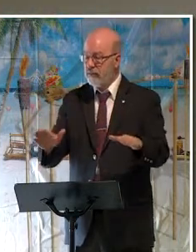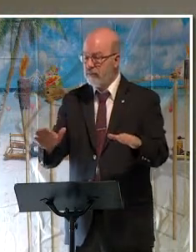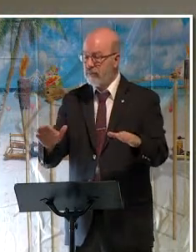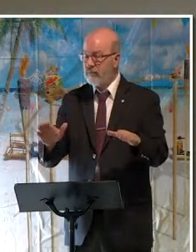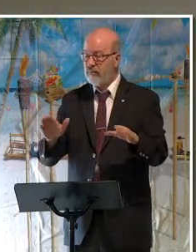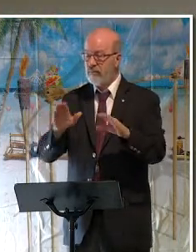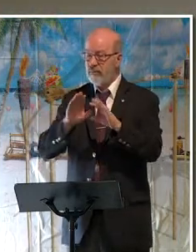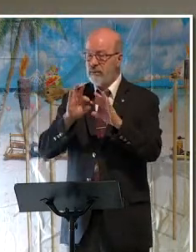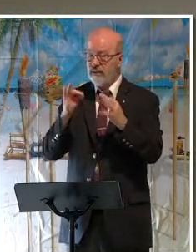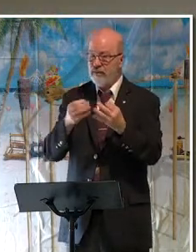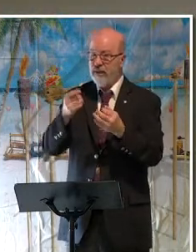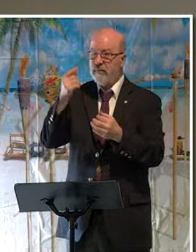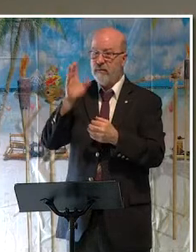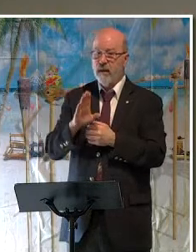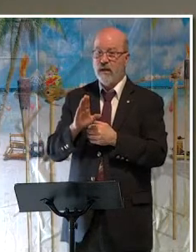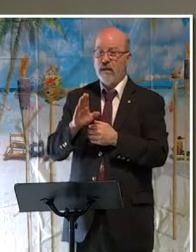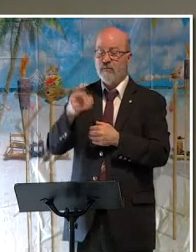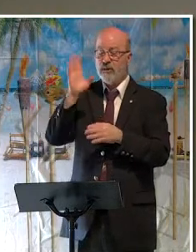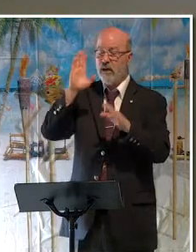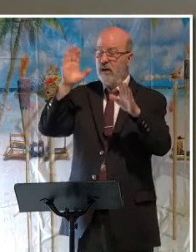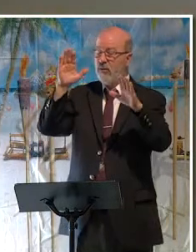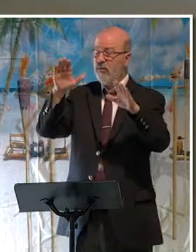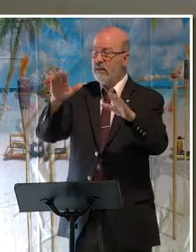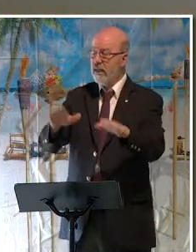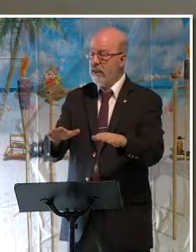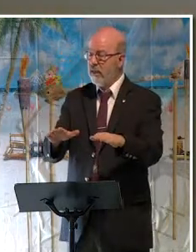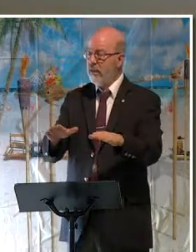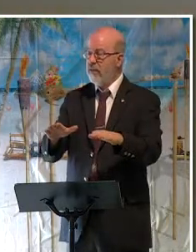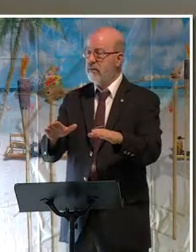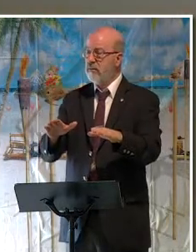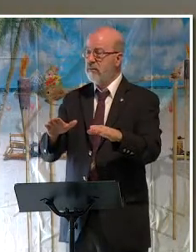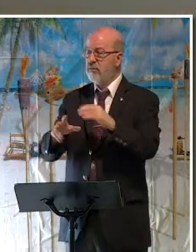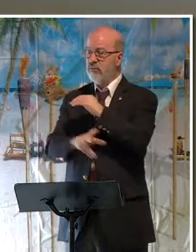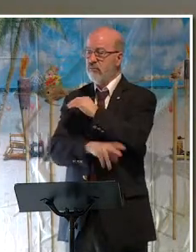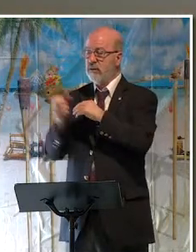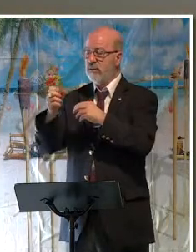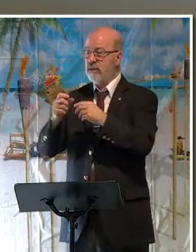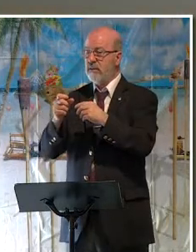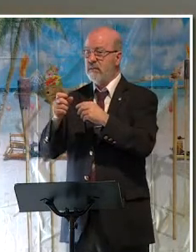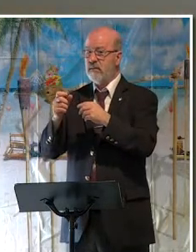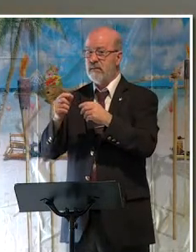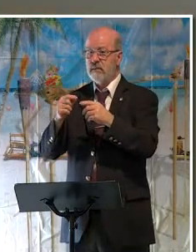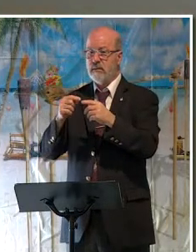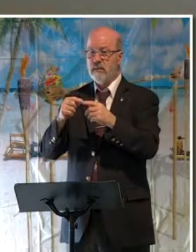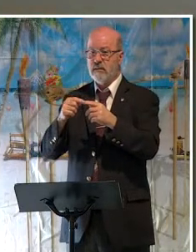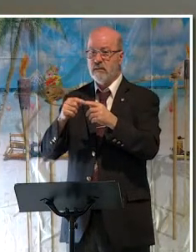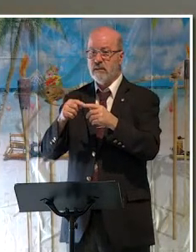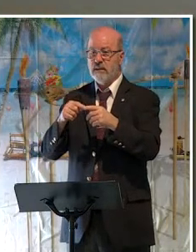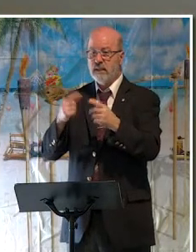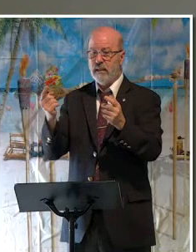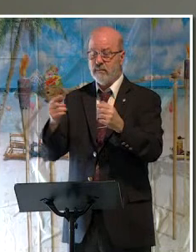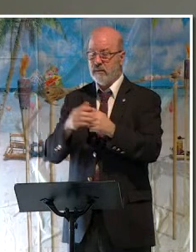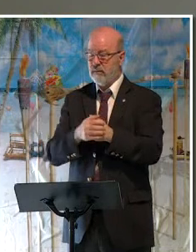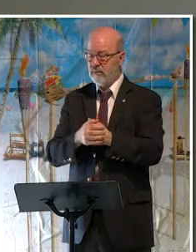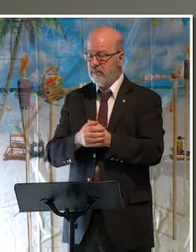the seed of God, that which God has ordained to steal the enemy and the avenger.